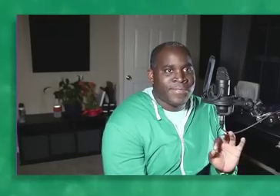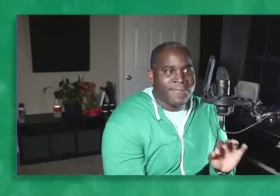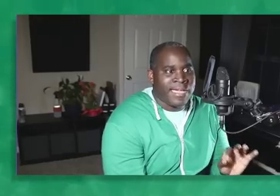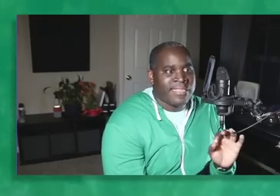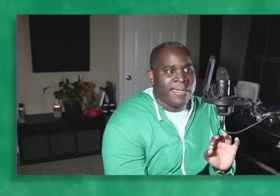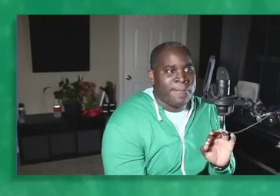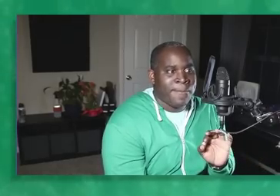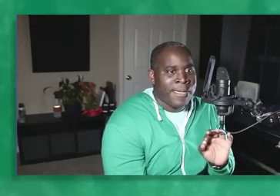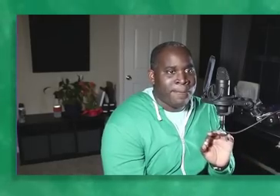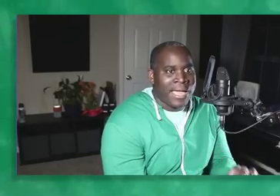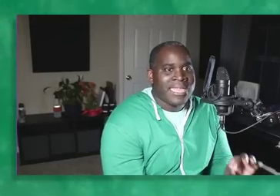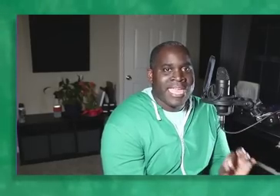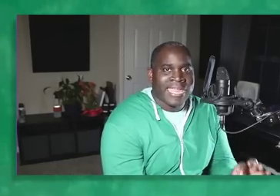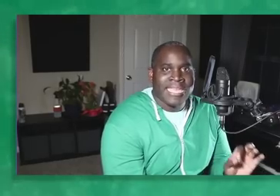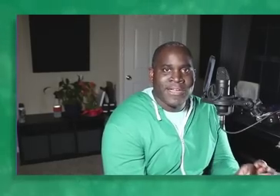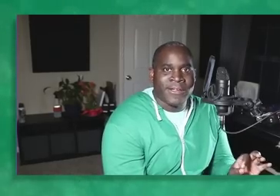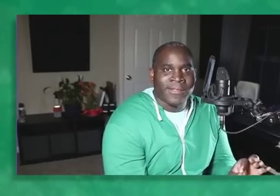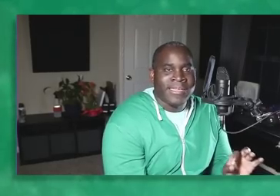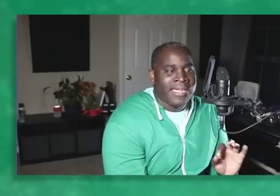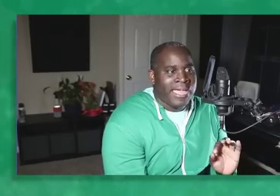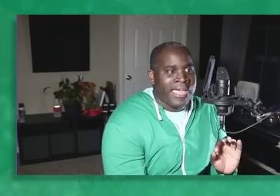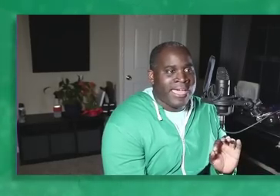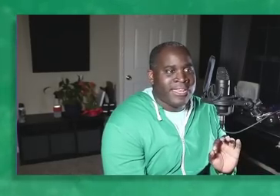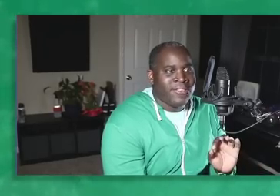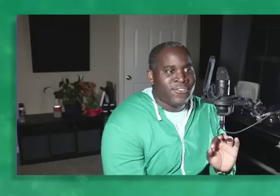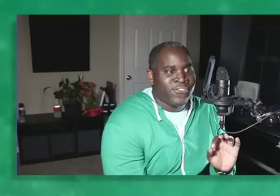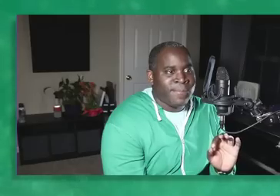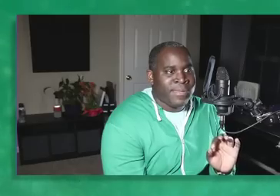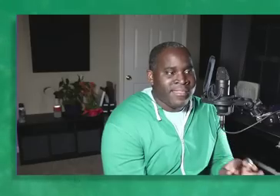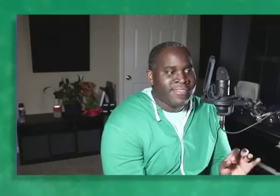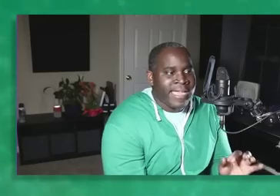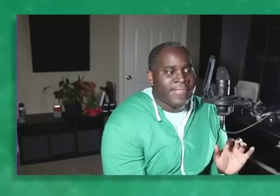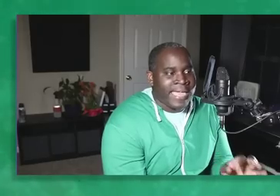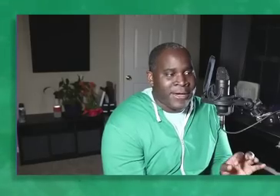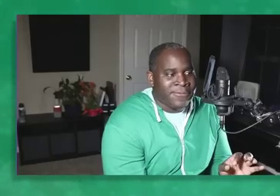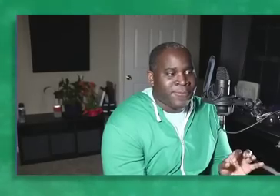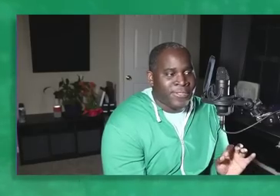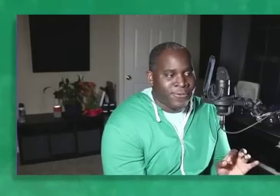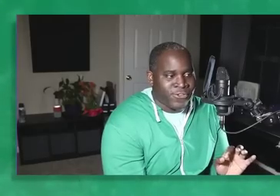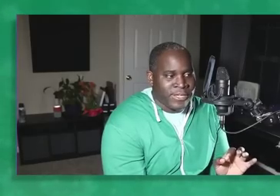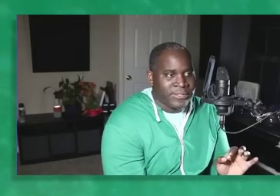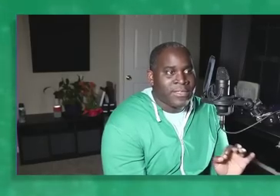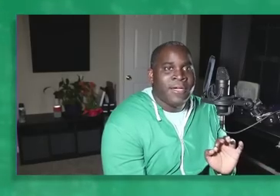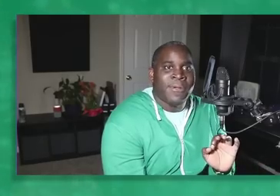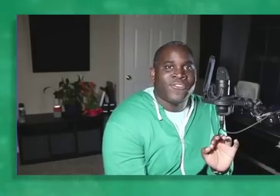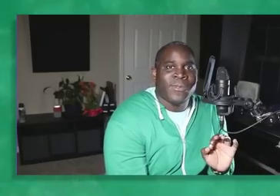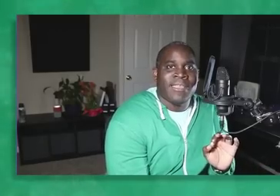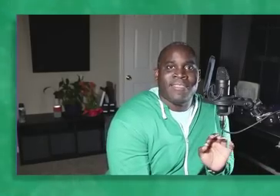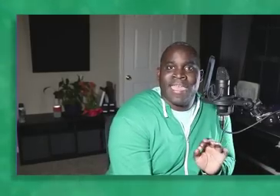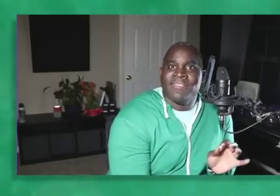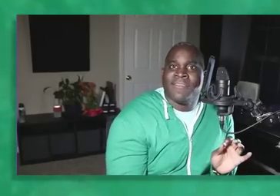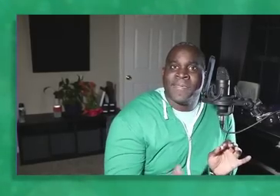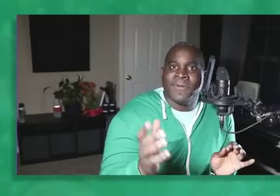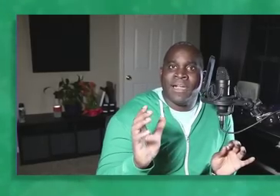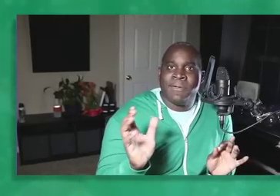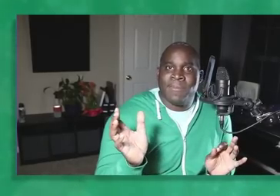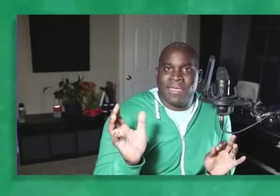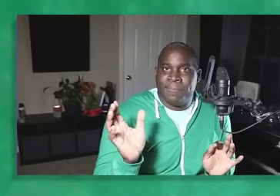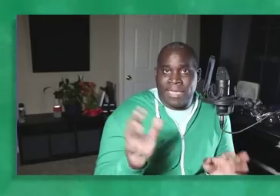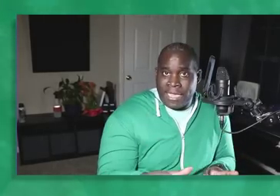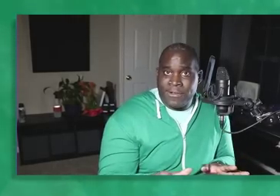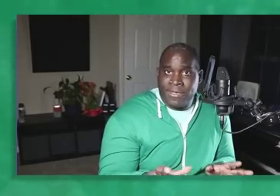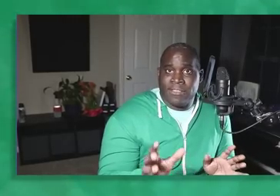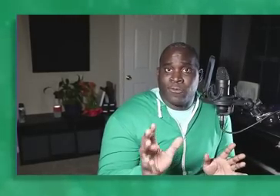They stay true to the fact that Maya can't hear, and she pins down the elf with her shield, but then some people come